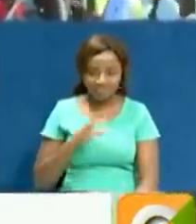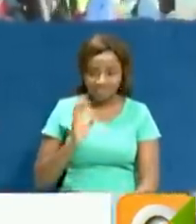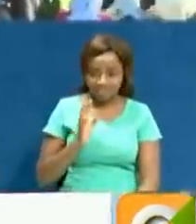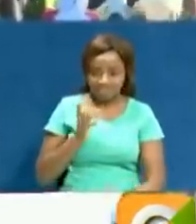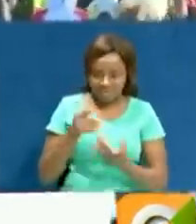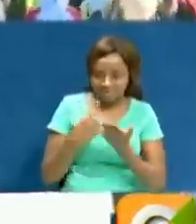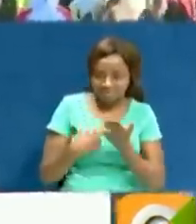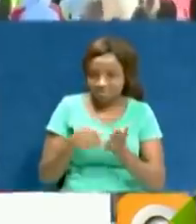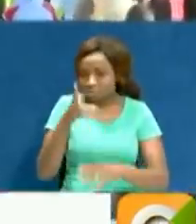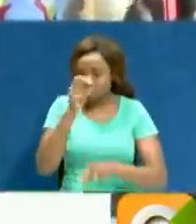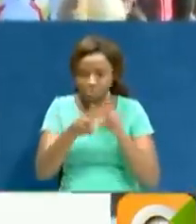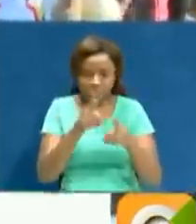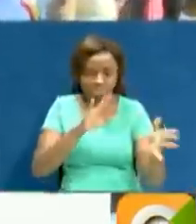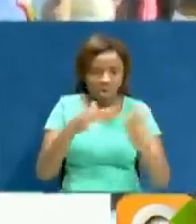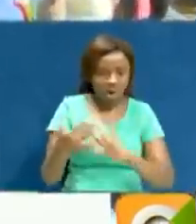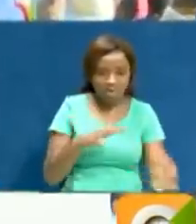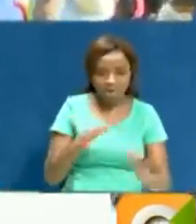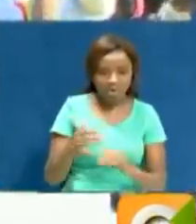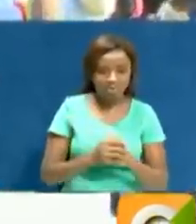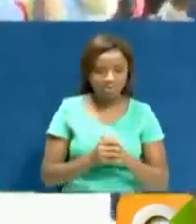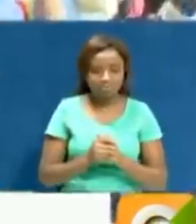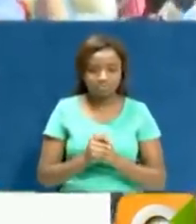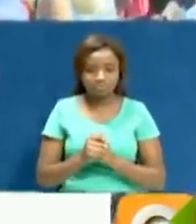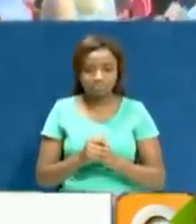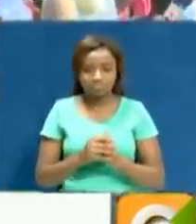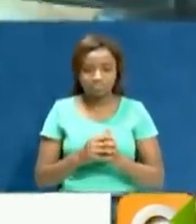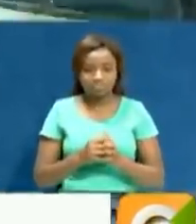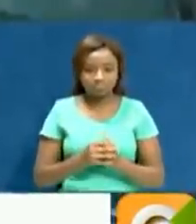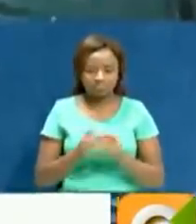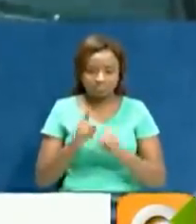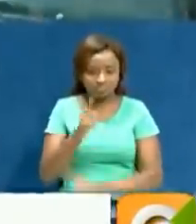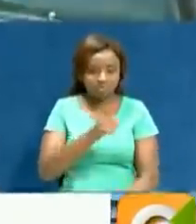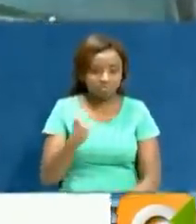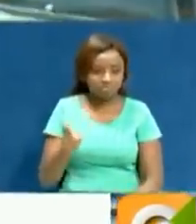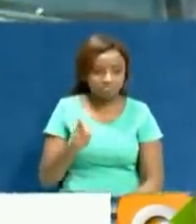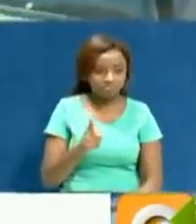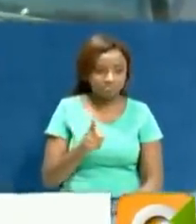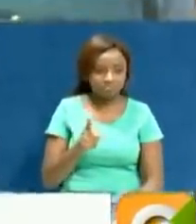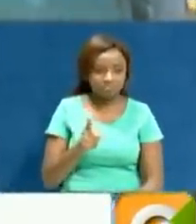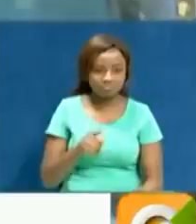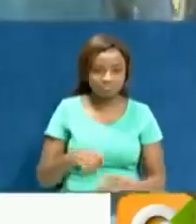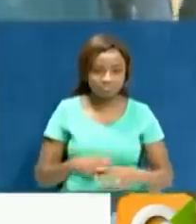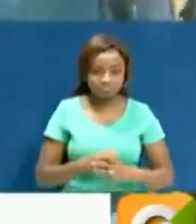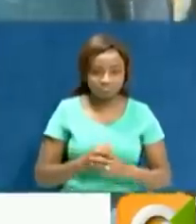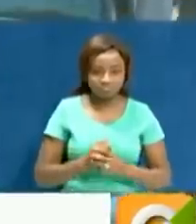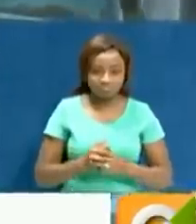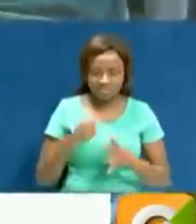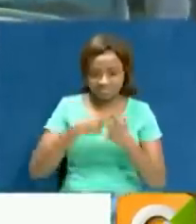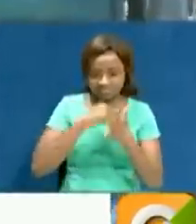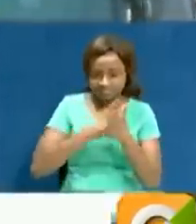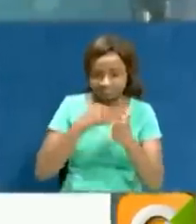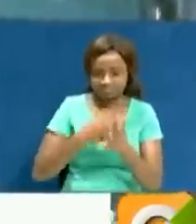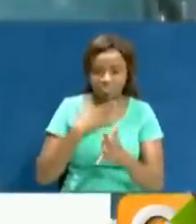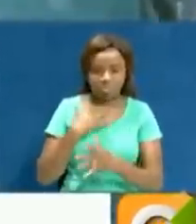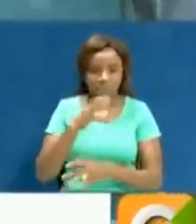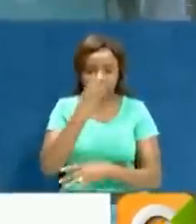begun to gather the tempo. A section of MPs from the president's backyard and have been championing for DP William Ruto's State House